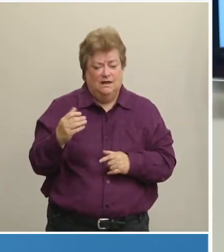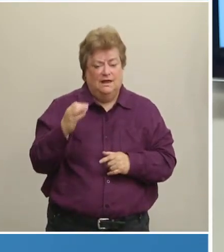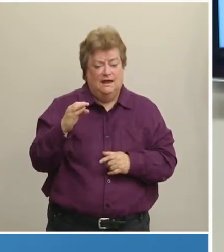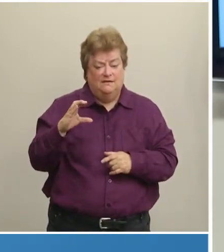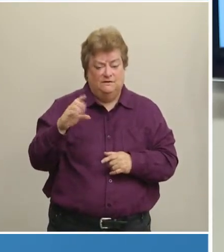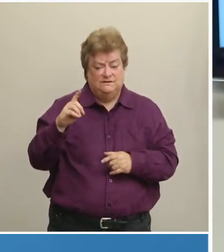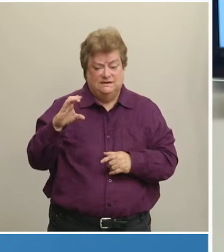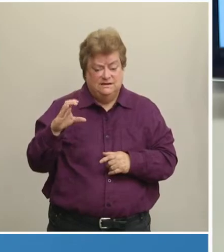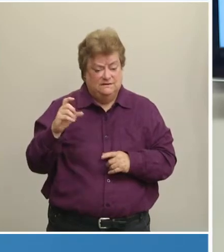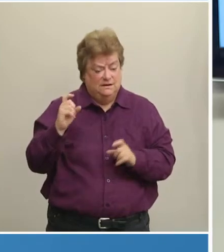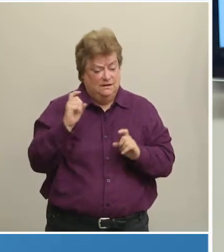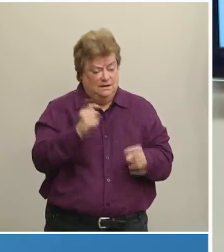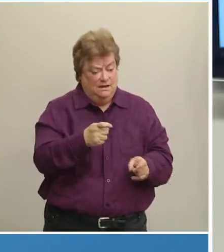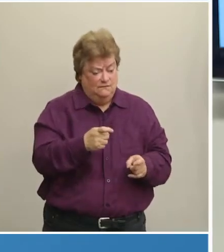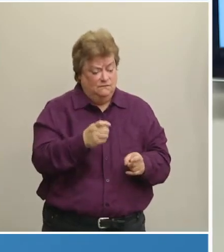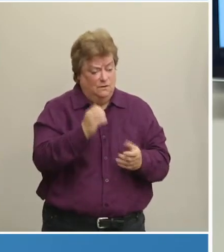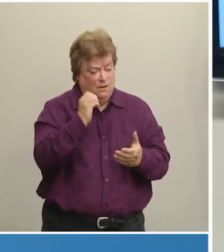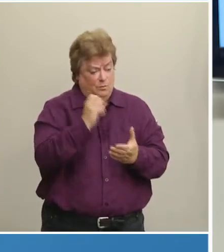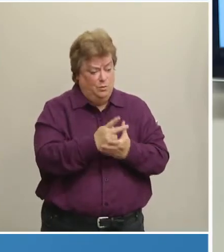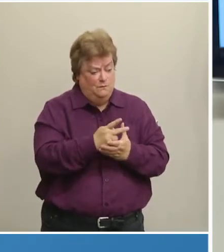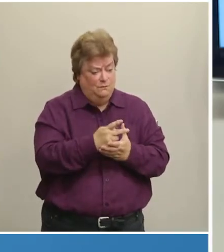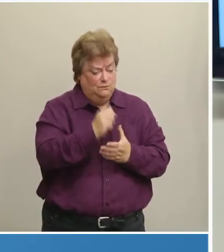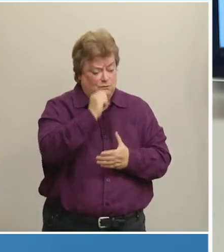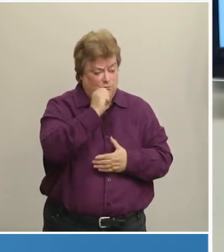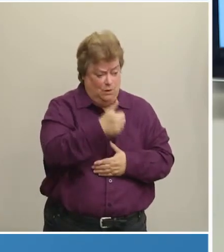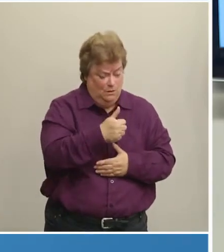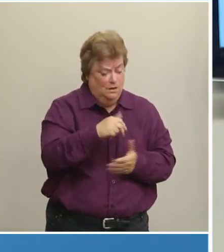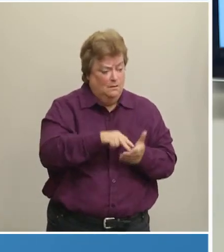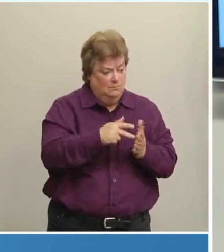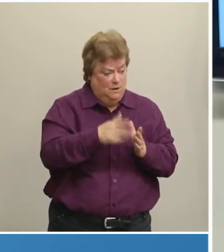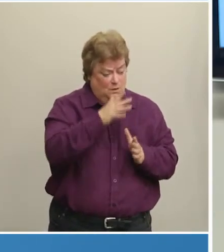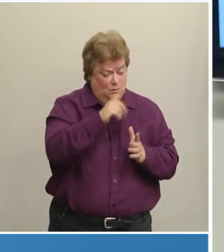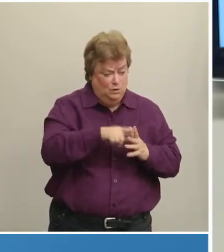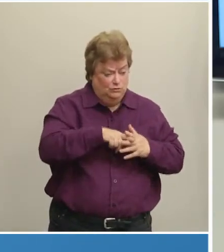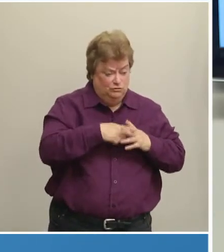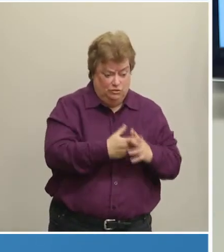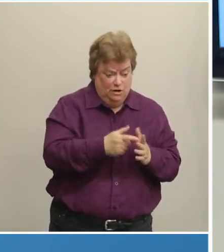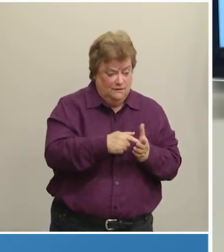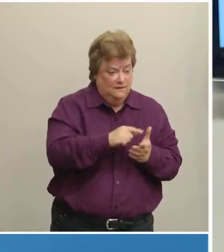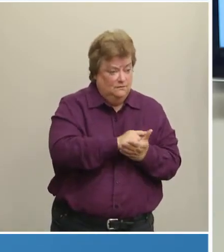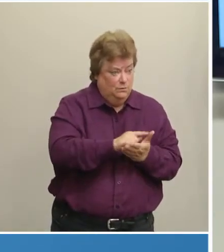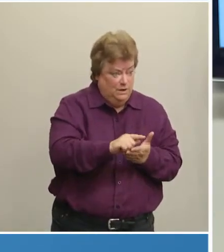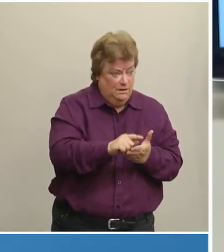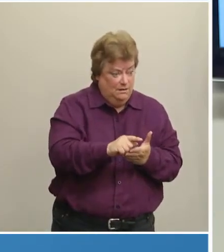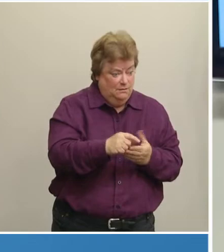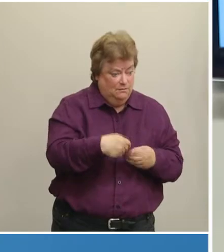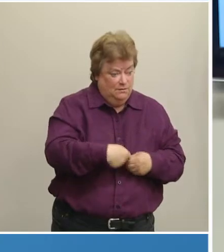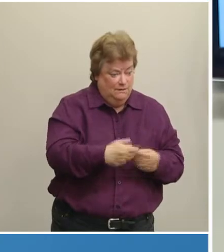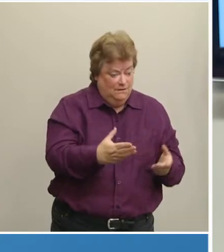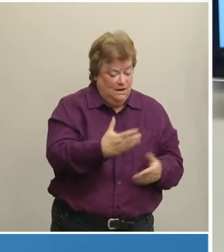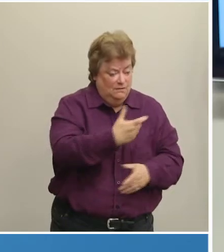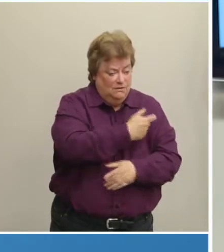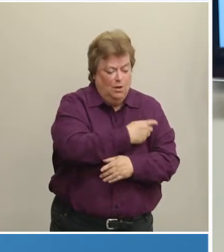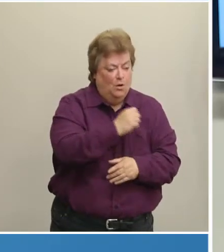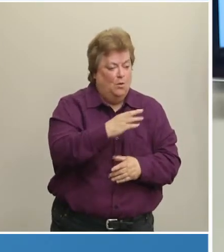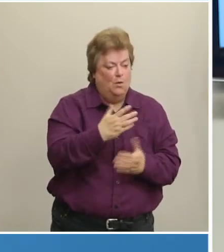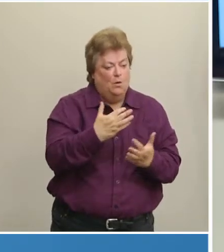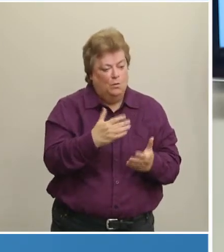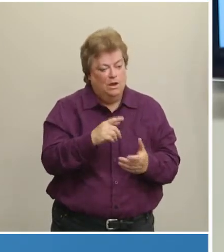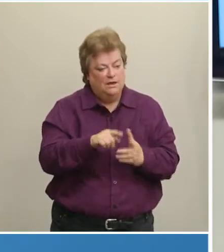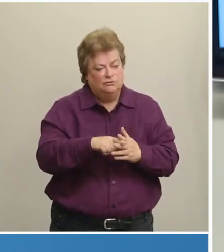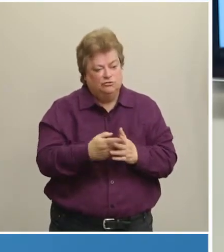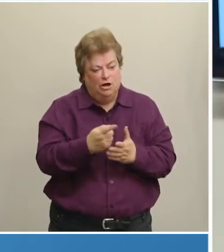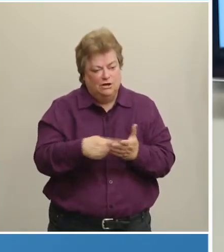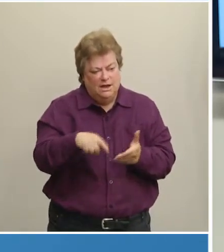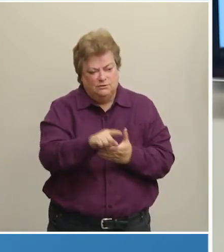light tomorrow, are you guys planning on starting that right away this week, or would that be something that would likely come next week, or